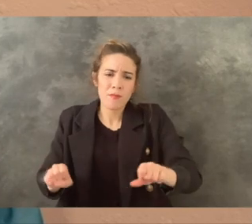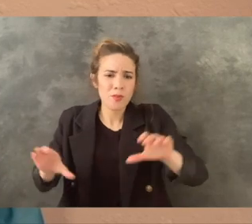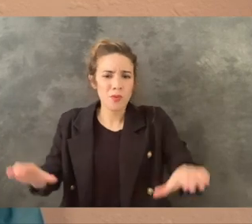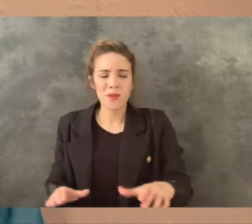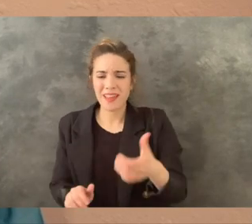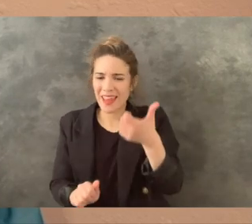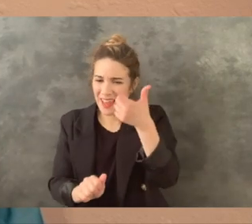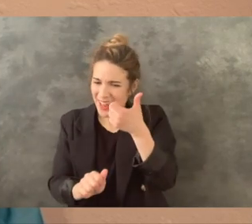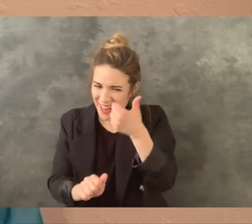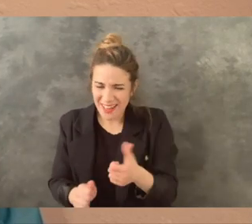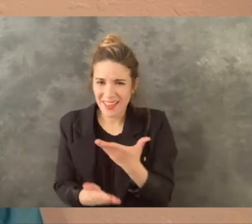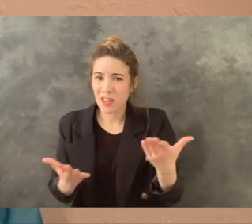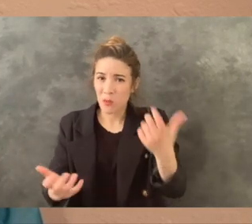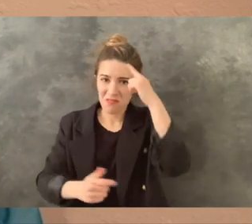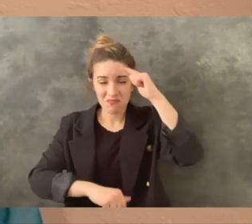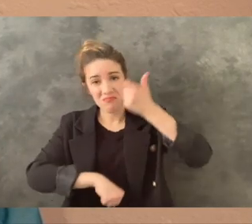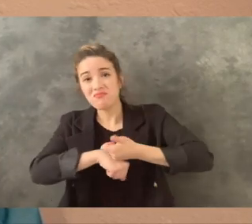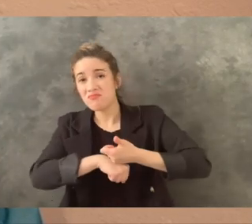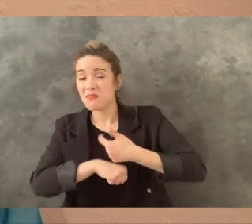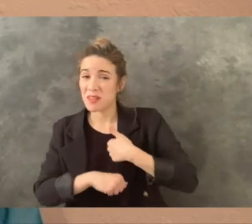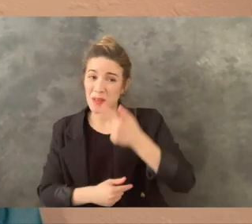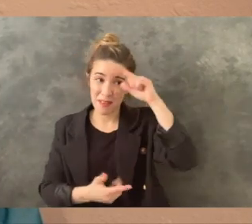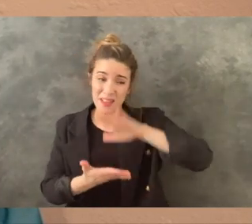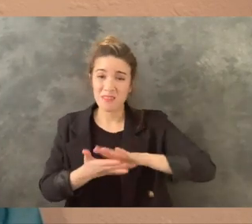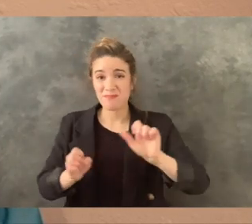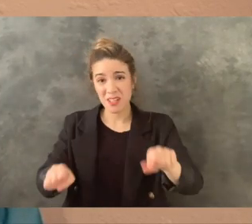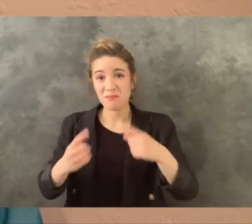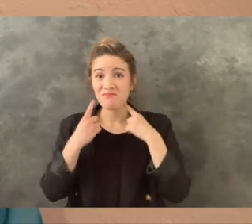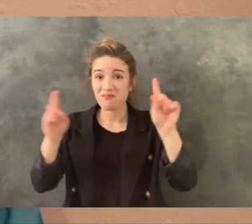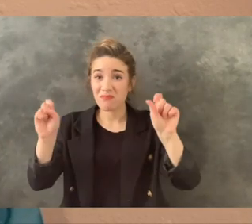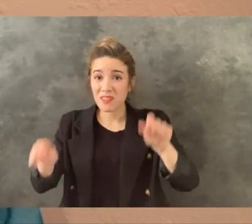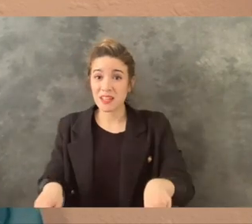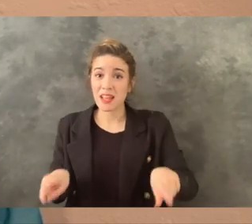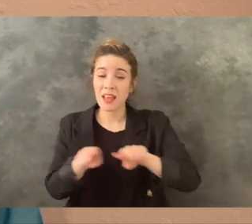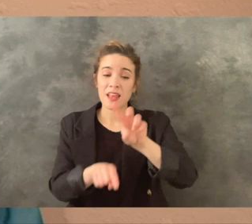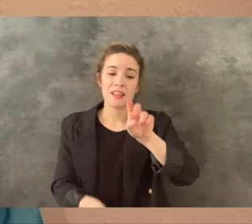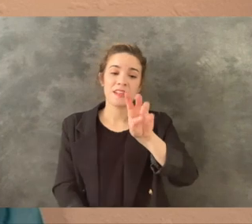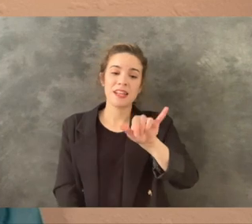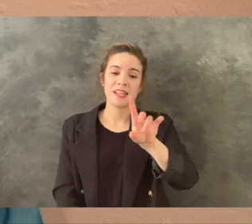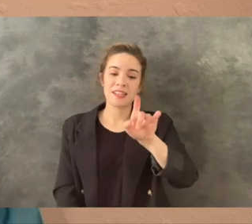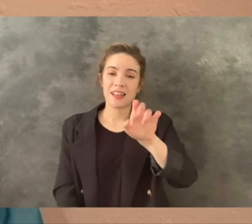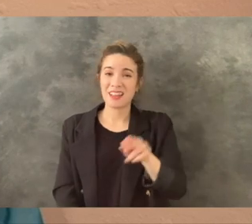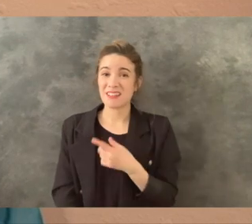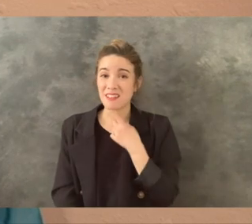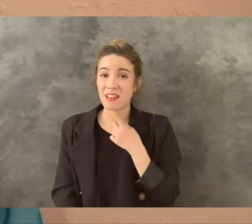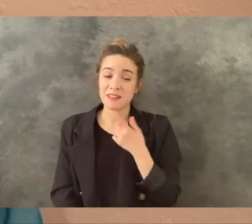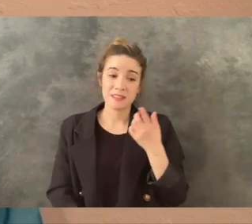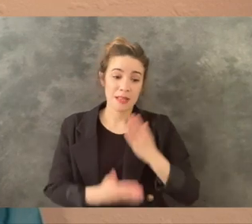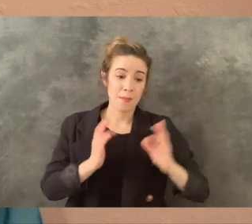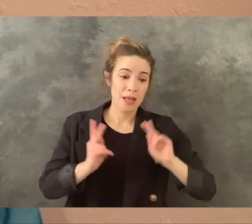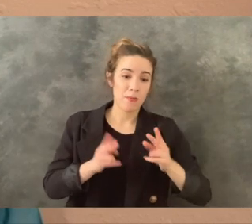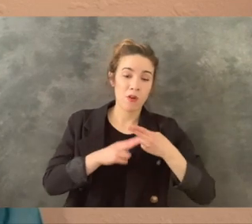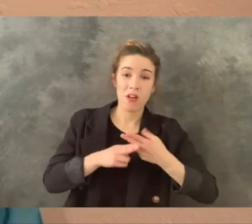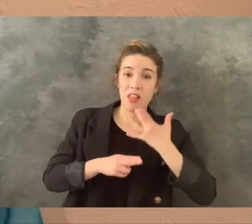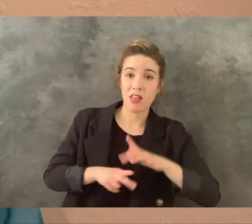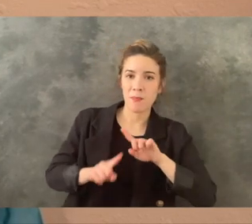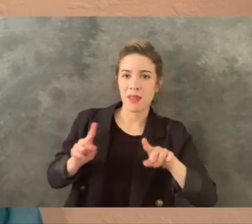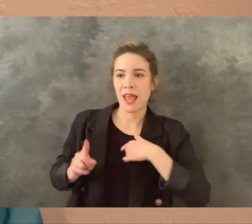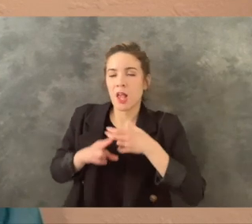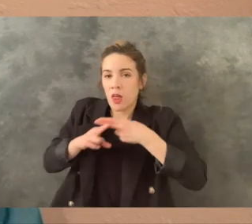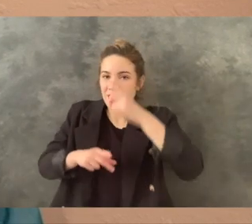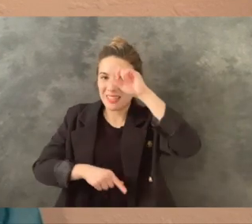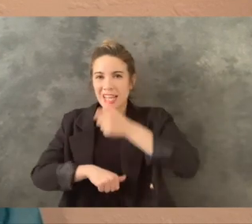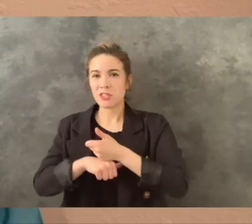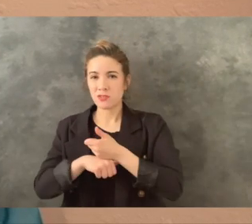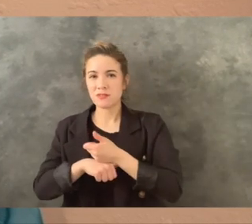are capable of doing anything you set your mind to, and I believe that we can do it. As Danny Duncan once said, some people call it luck, but I